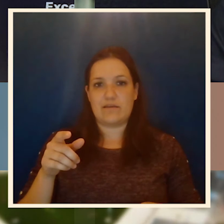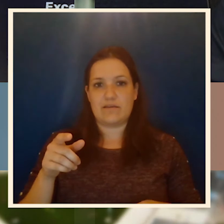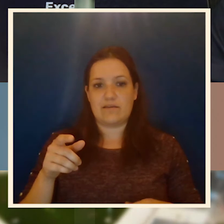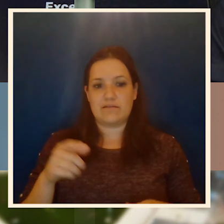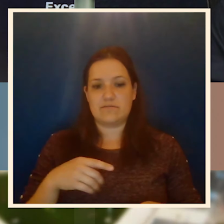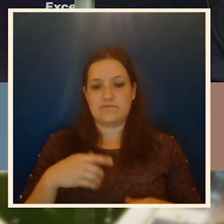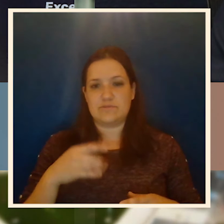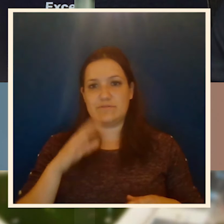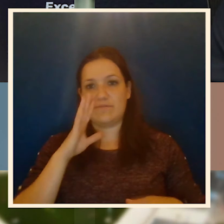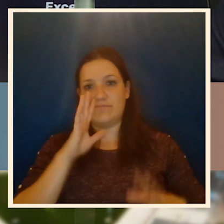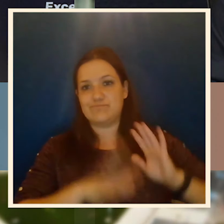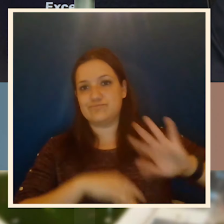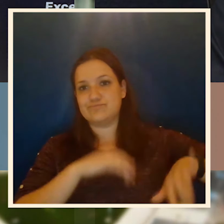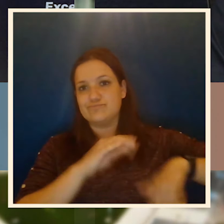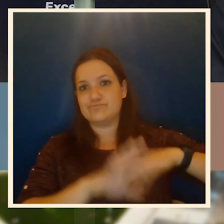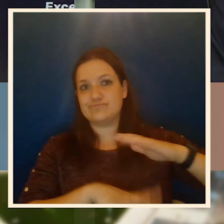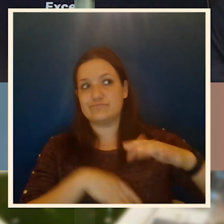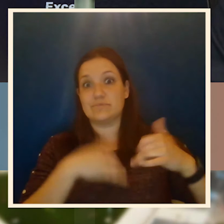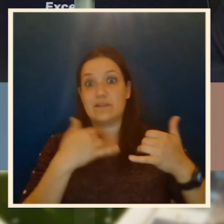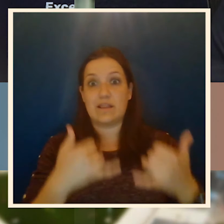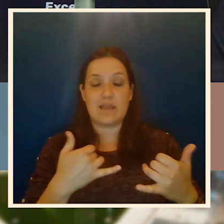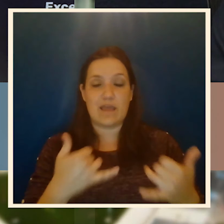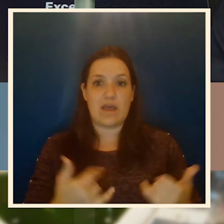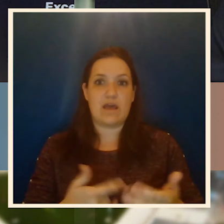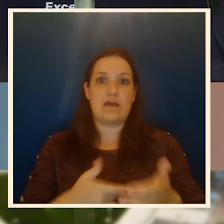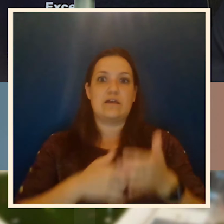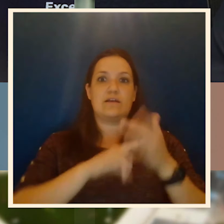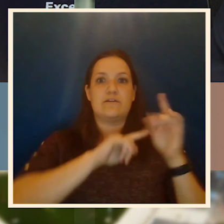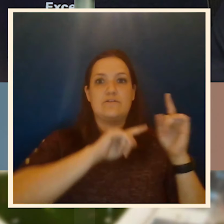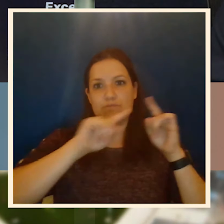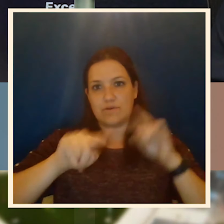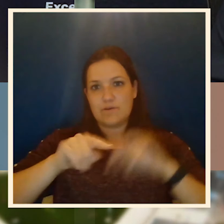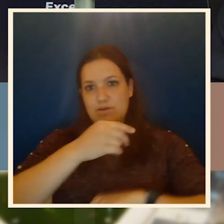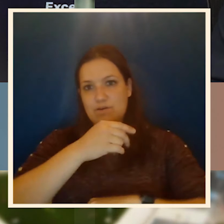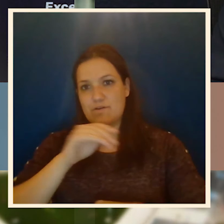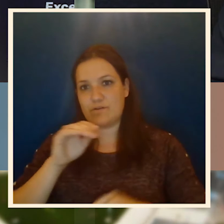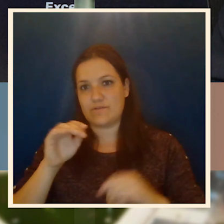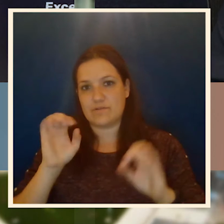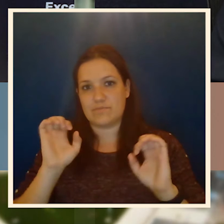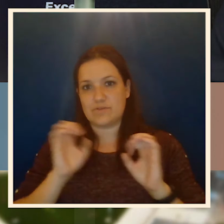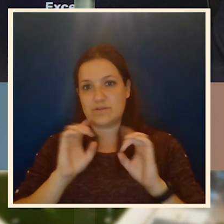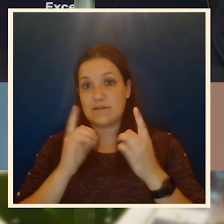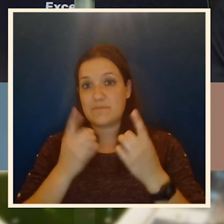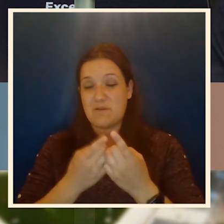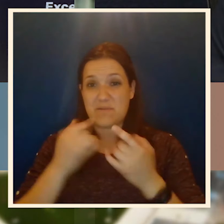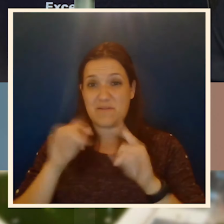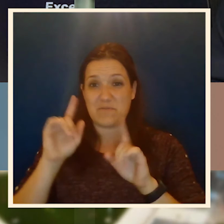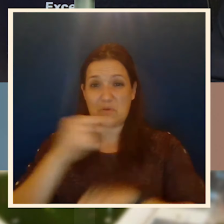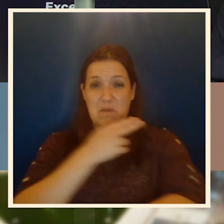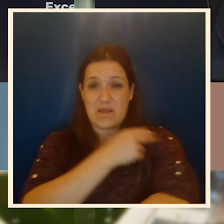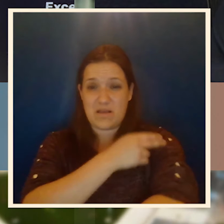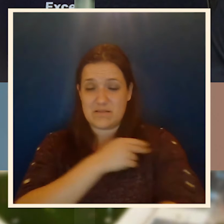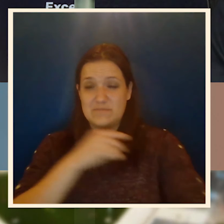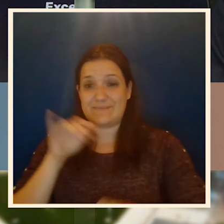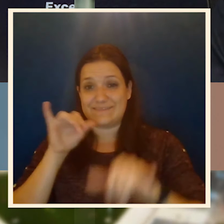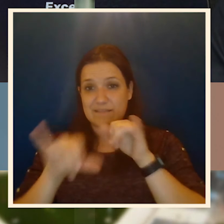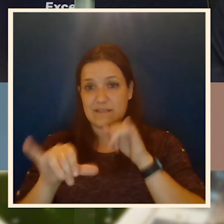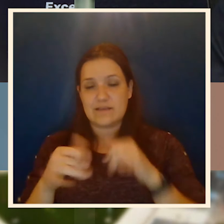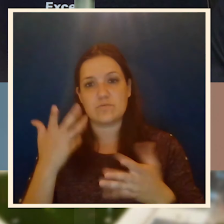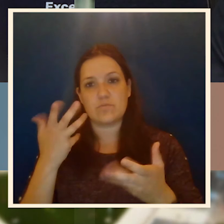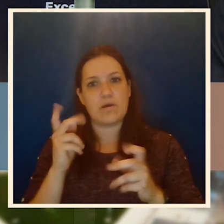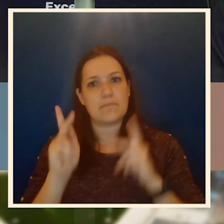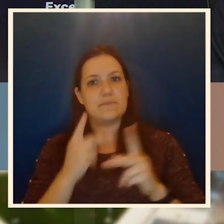diabetes, simply let them exacerbate to the level now that it's requiring them to come to the ED and end